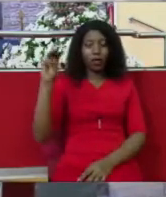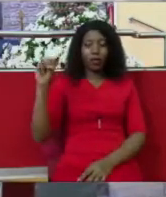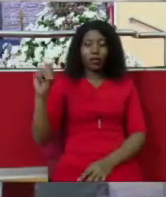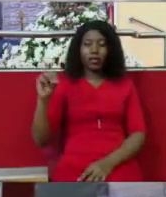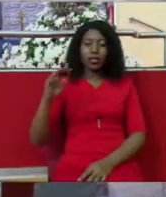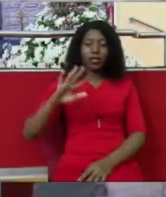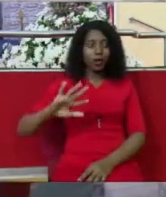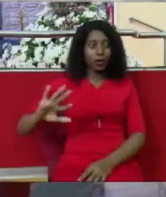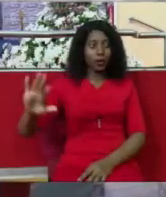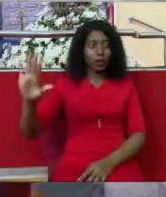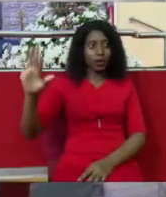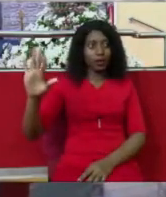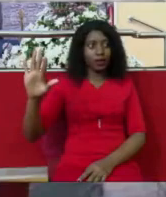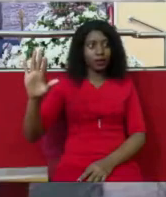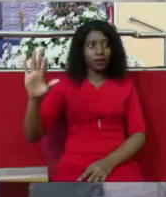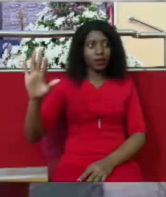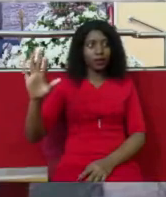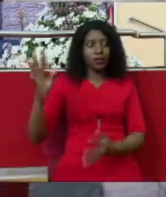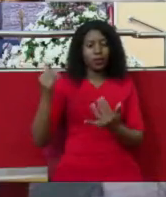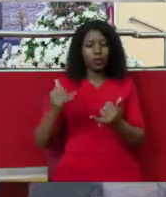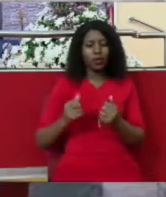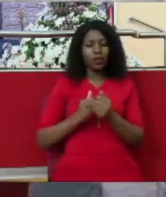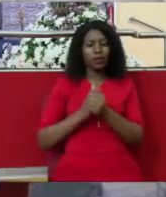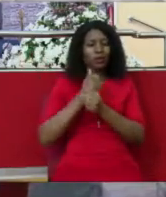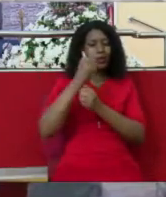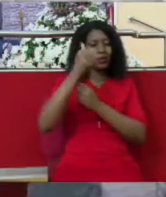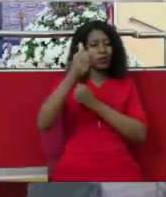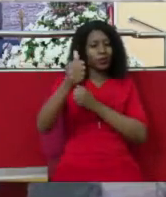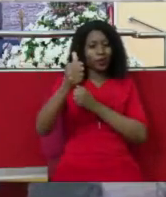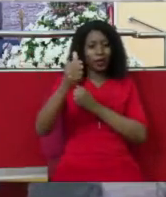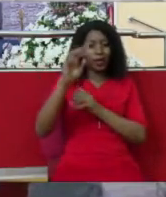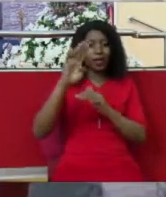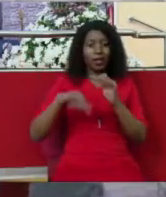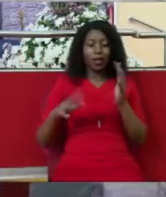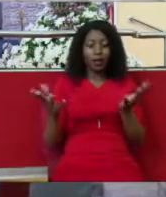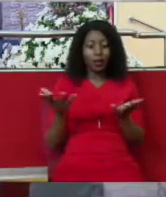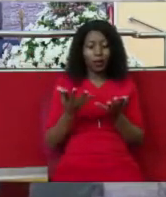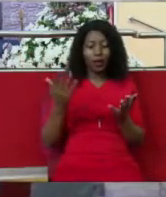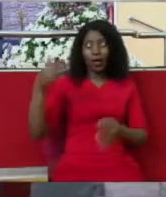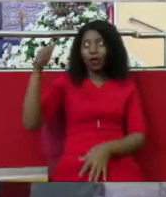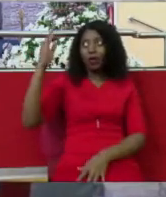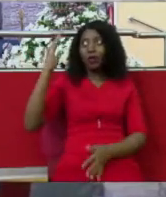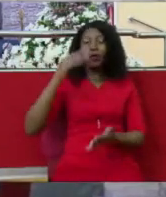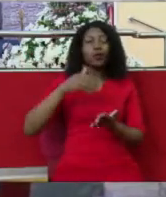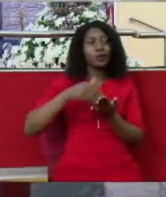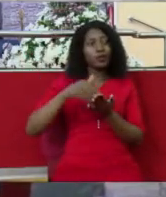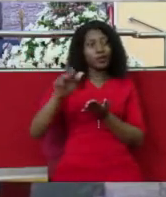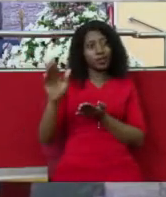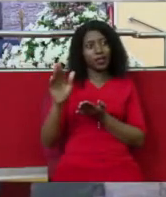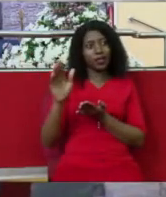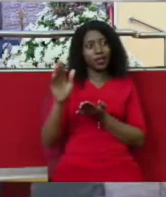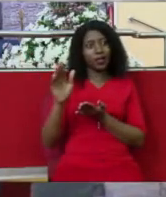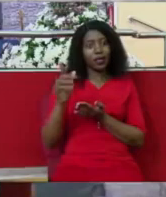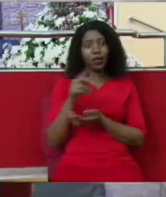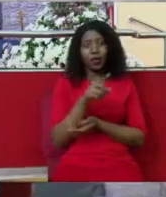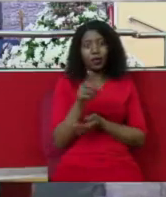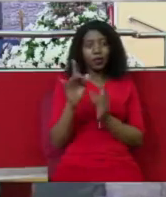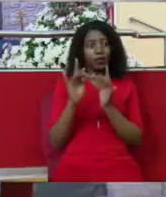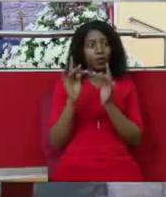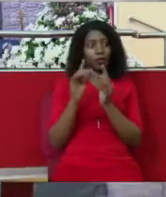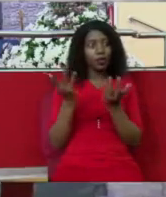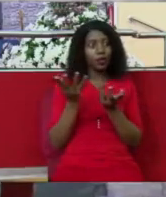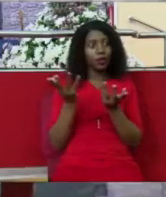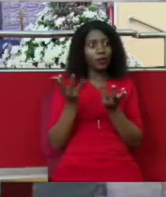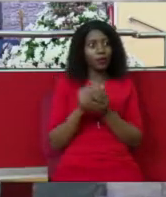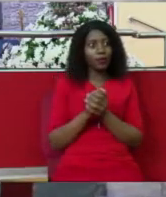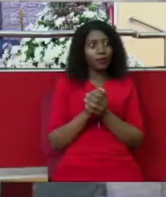25,000. So it was definitely farther than where God was sending him to. Na ilikuwa bali zaidi kushinda kule Mungu alikuwa anamtuma. But why the disobedience? Na